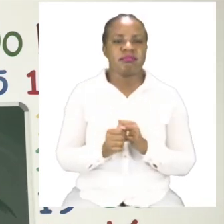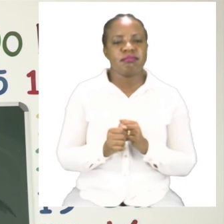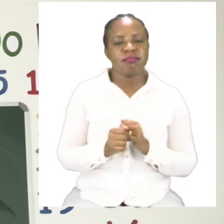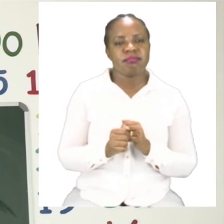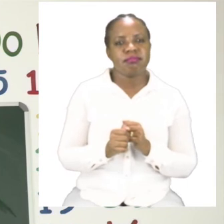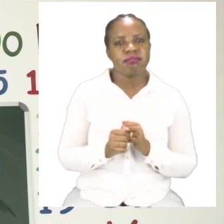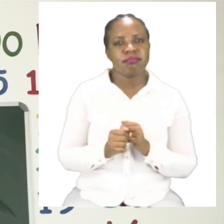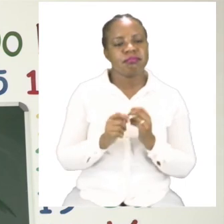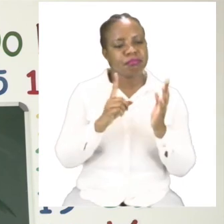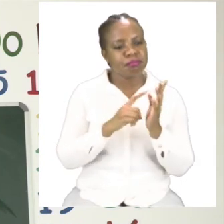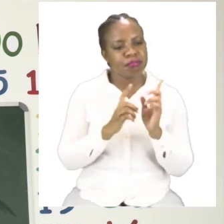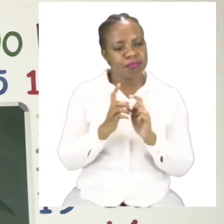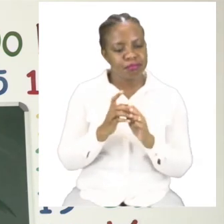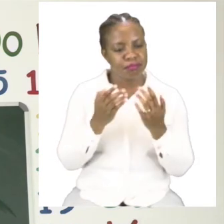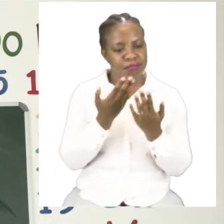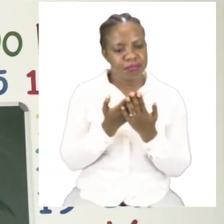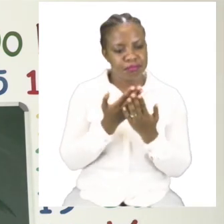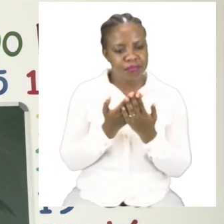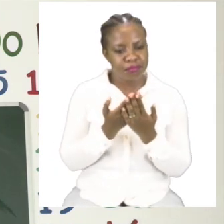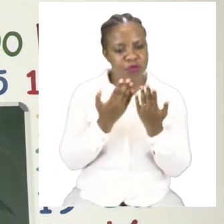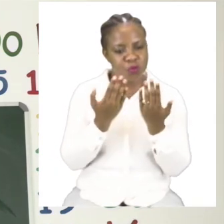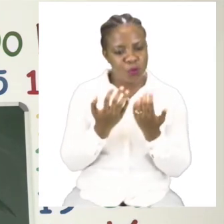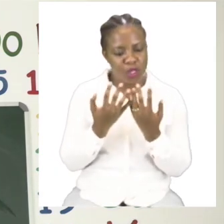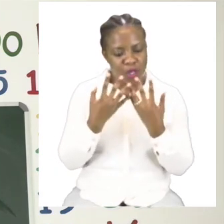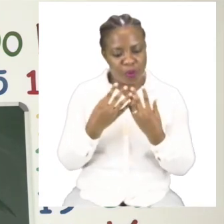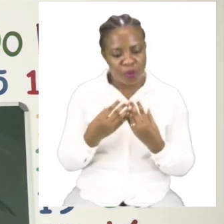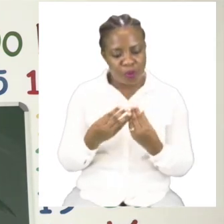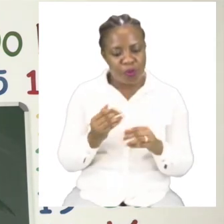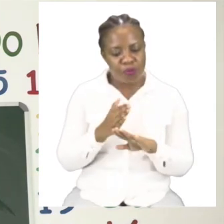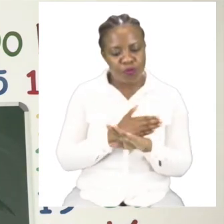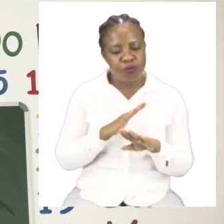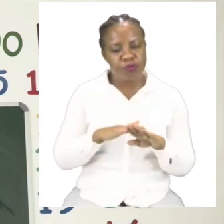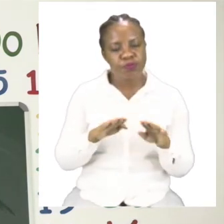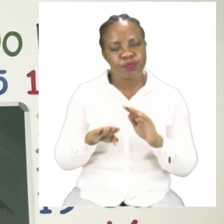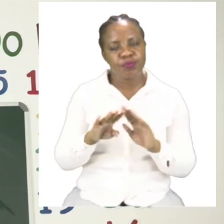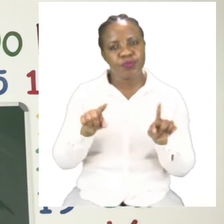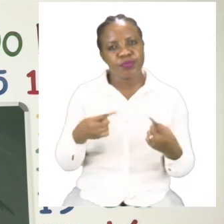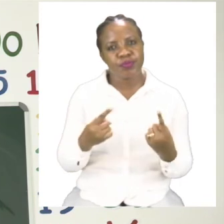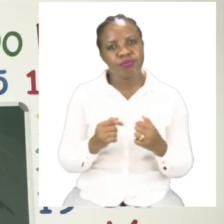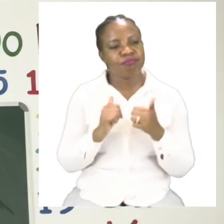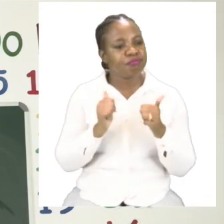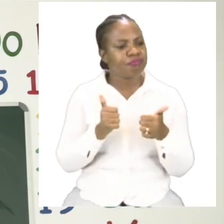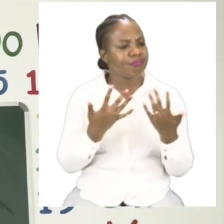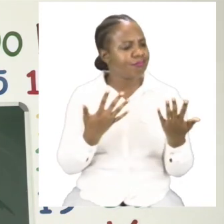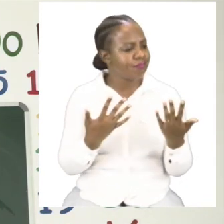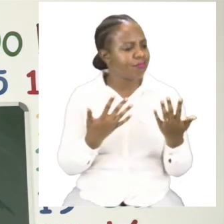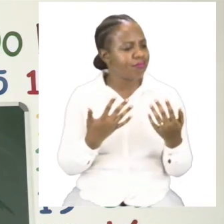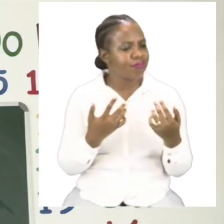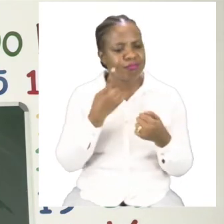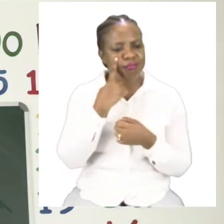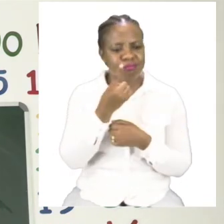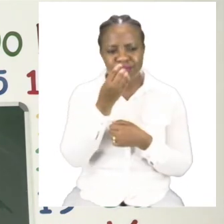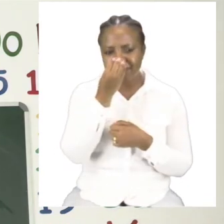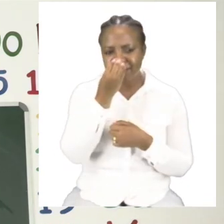your hands are dry before you touch anything else. Well done. I wonder though, I haven't seen Sashi and I